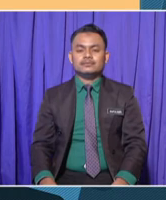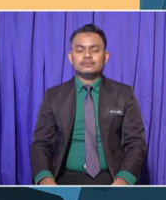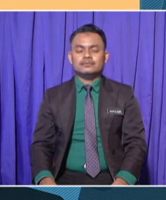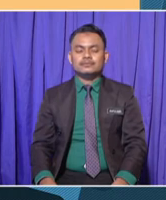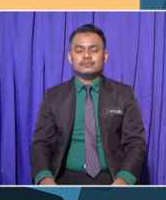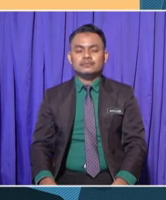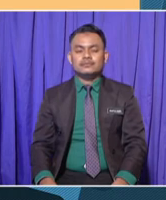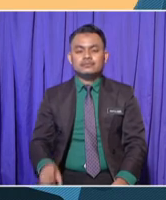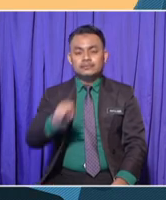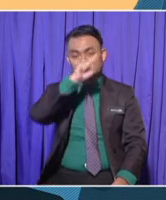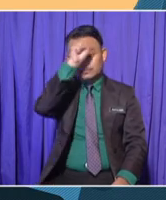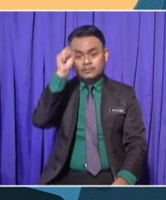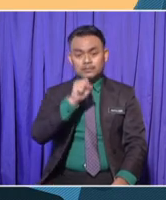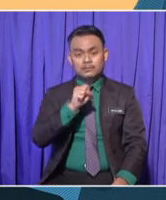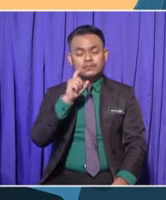Question 1.